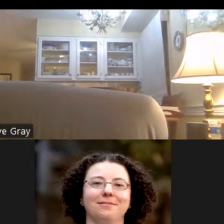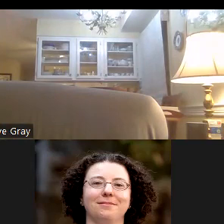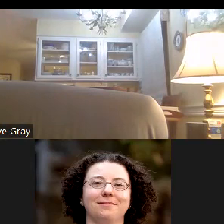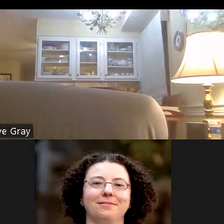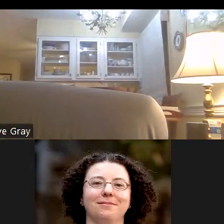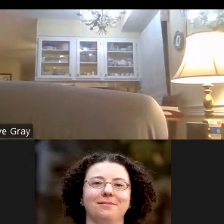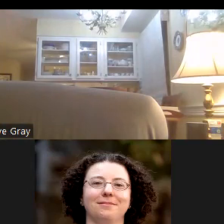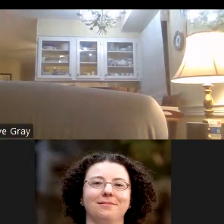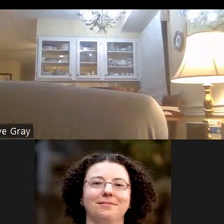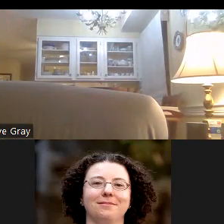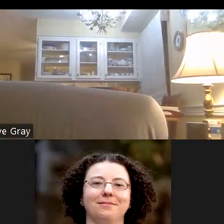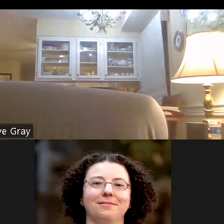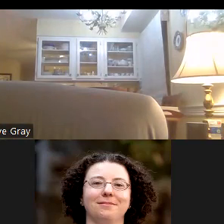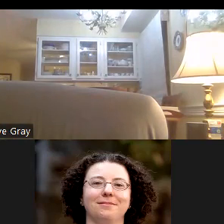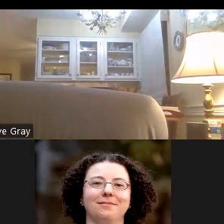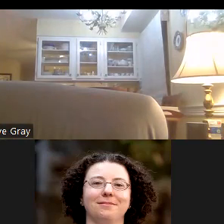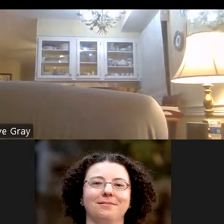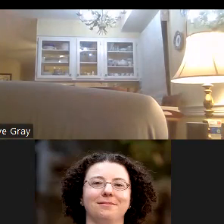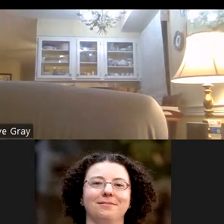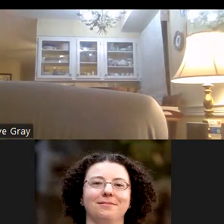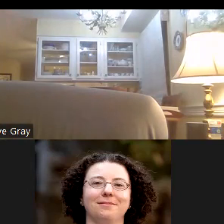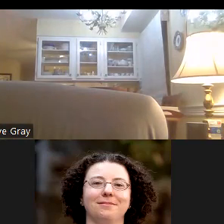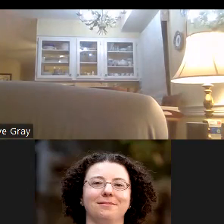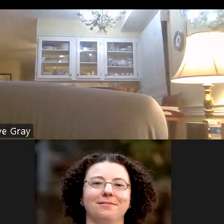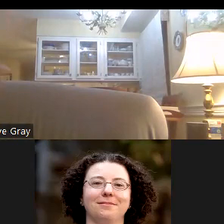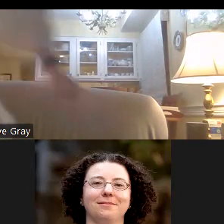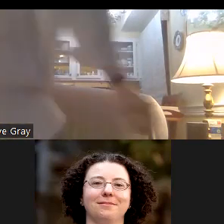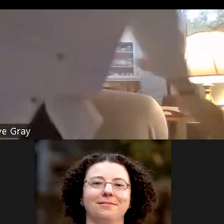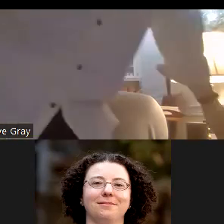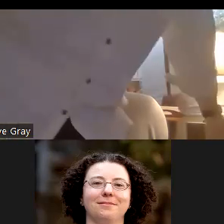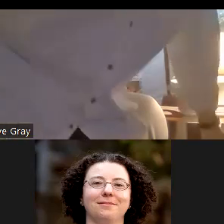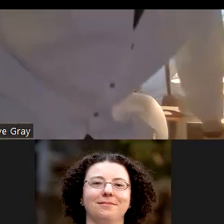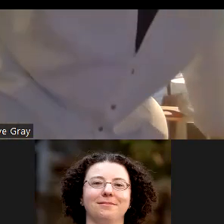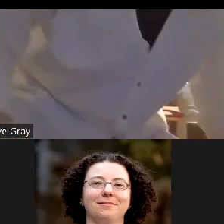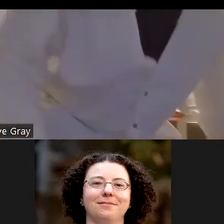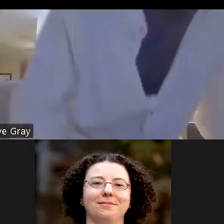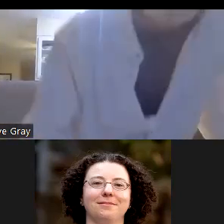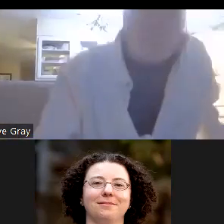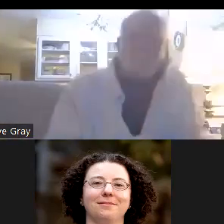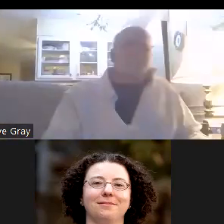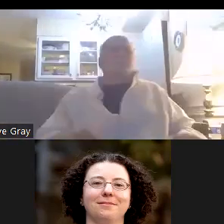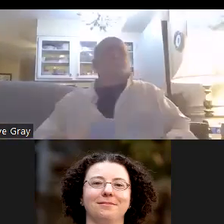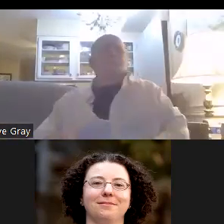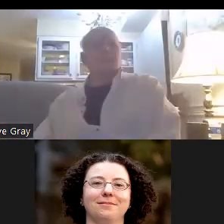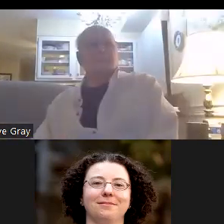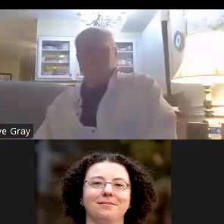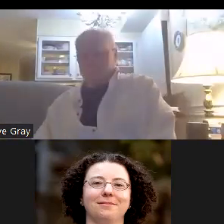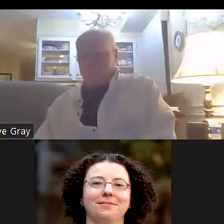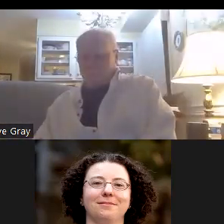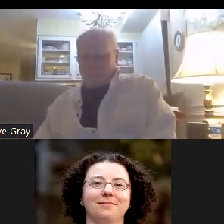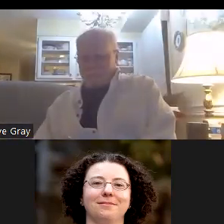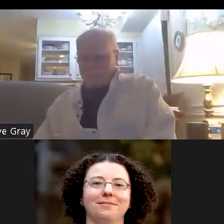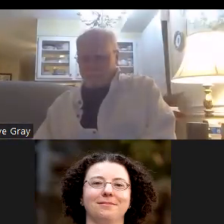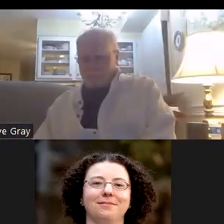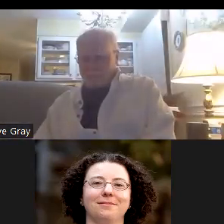social epidemiology upcrop of people who are interested in equity. So while